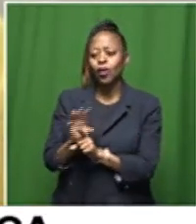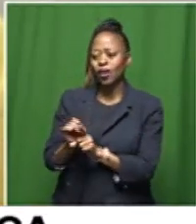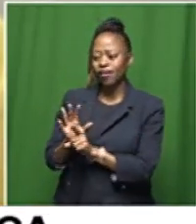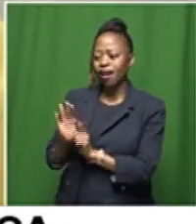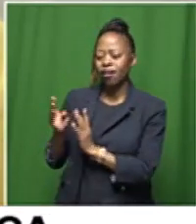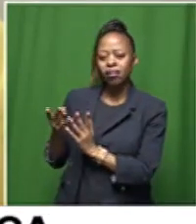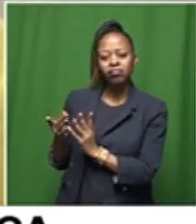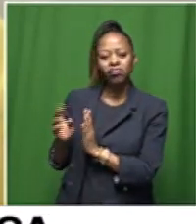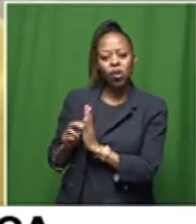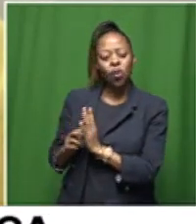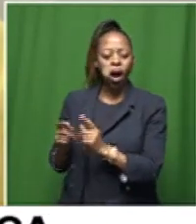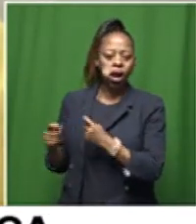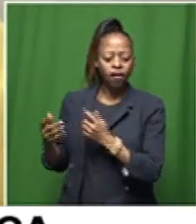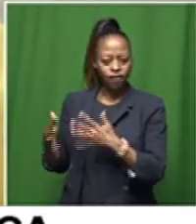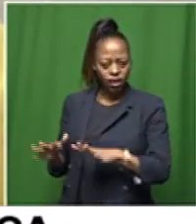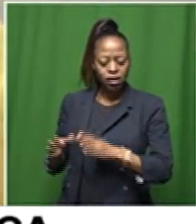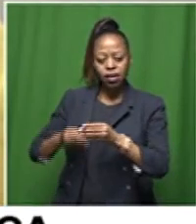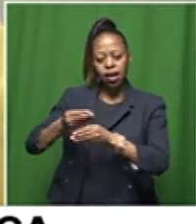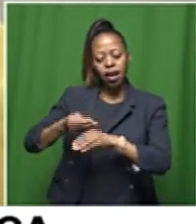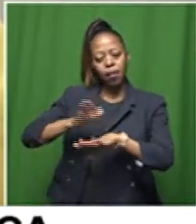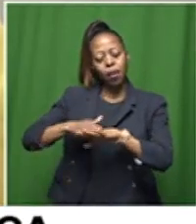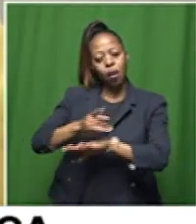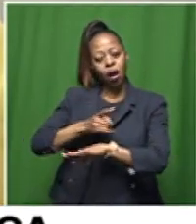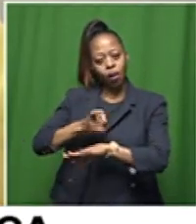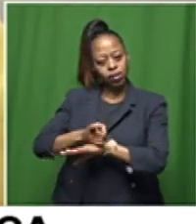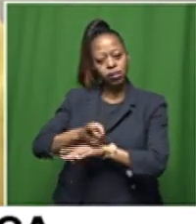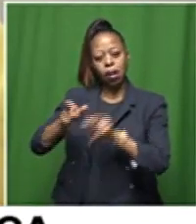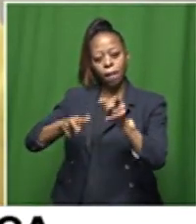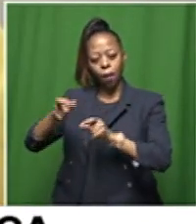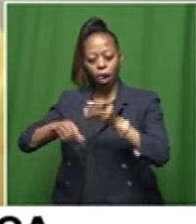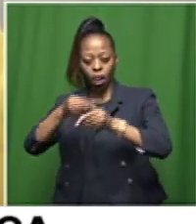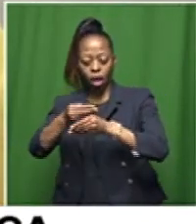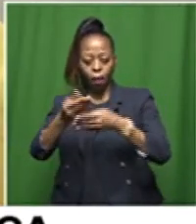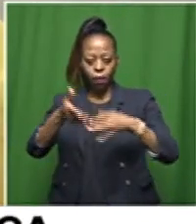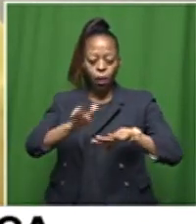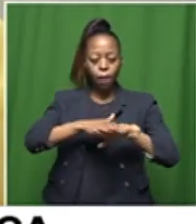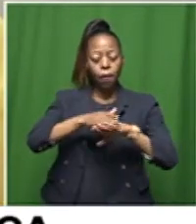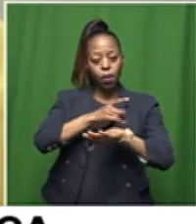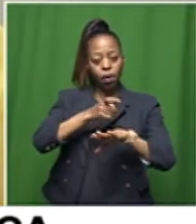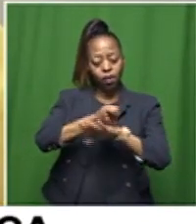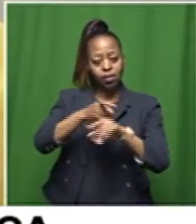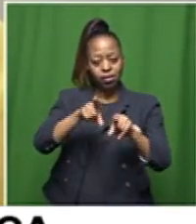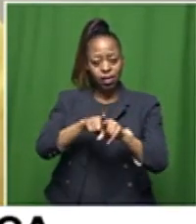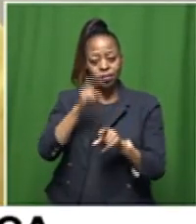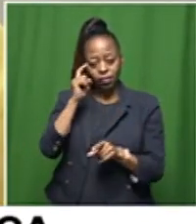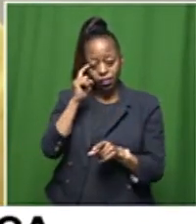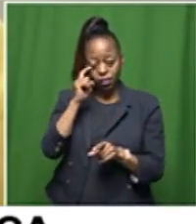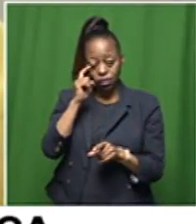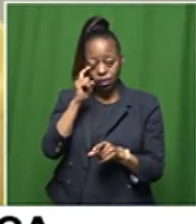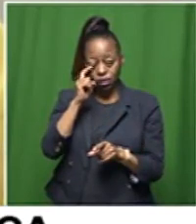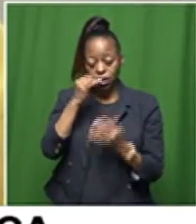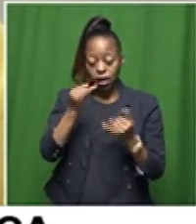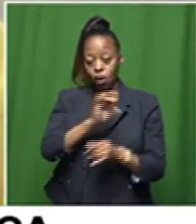low, we've increased the hours now. There is more hours, like maybe we used to do once a week,